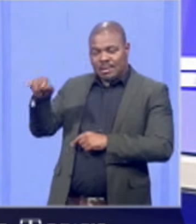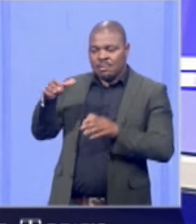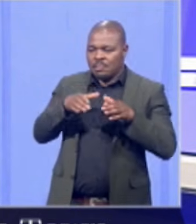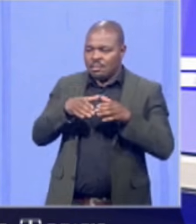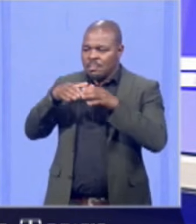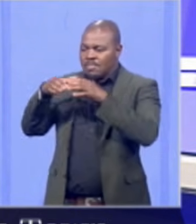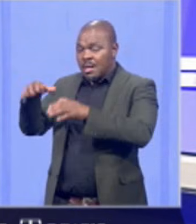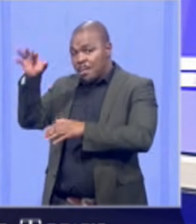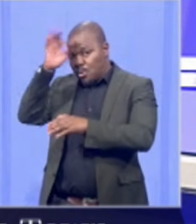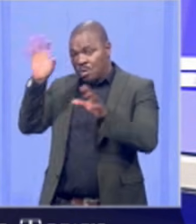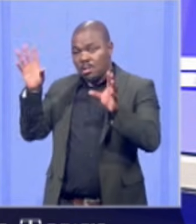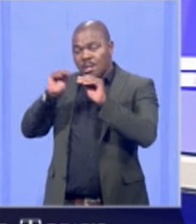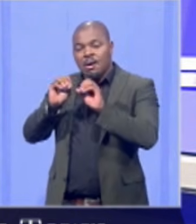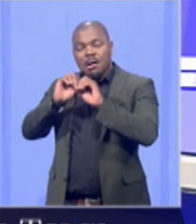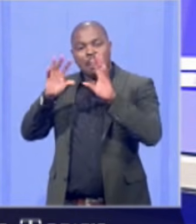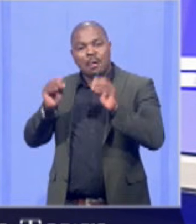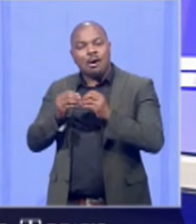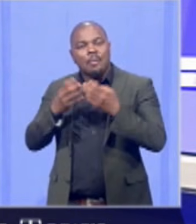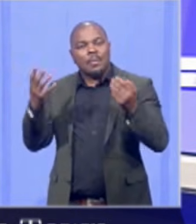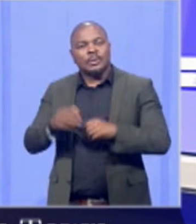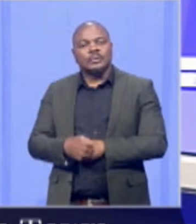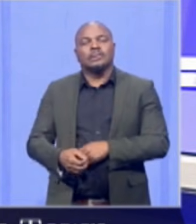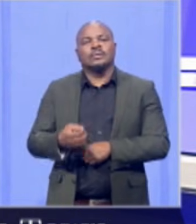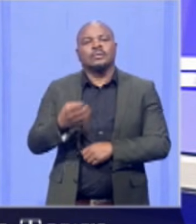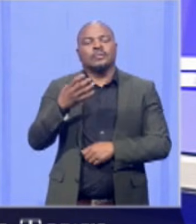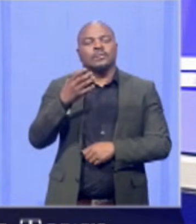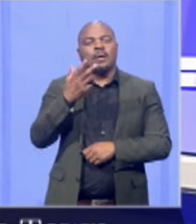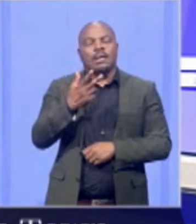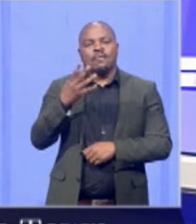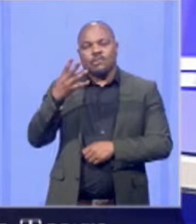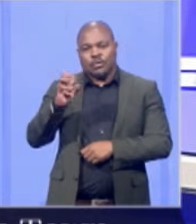e tlile go neelwa ba le 940.